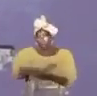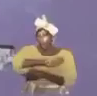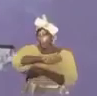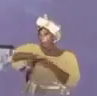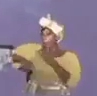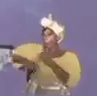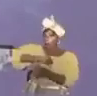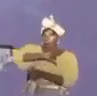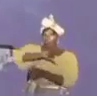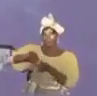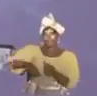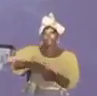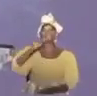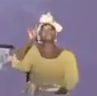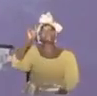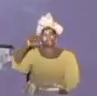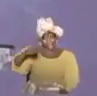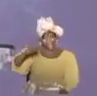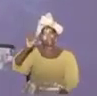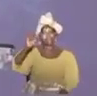The answer is yes.